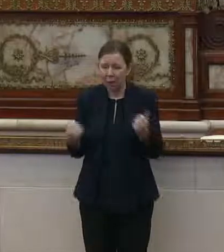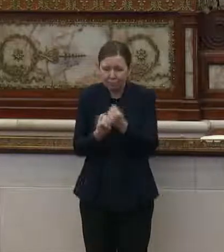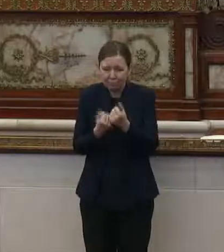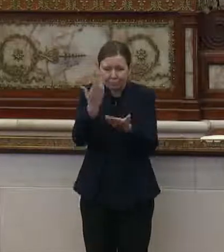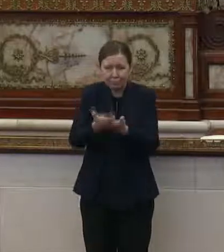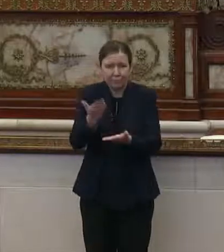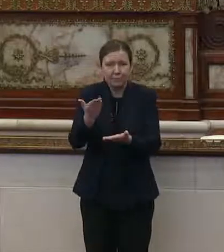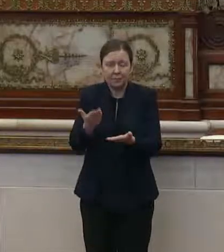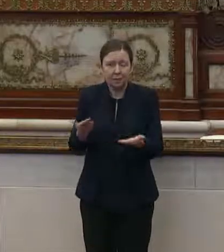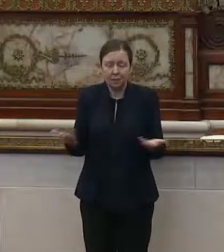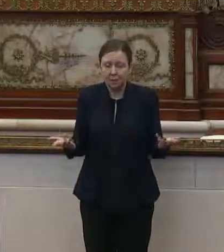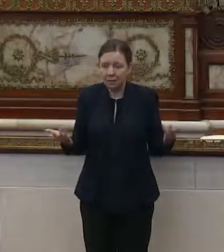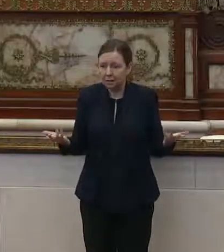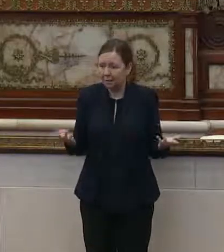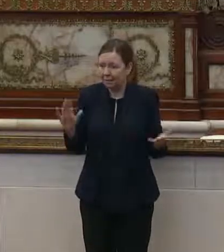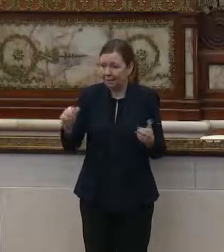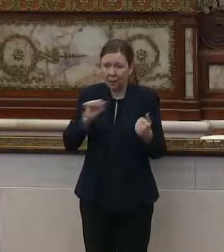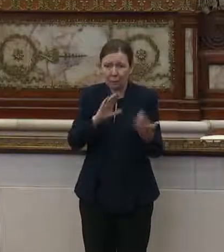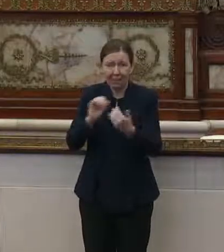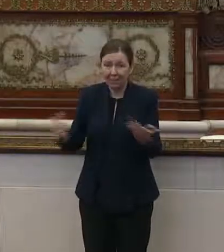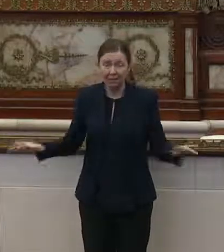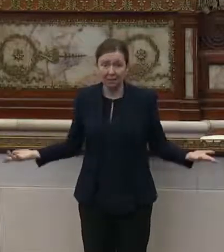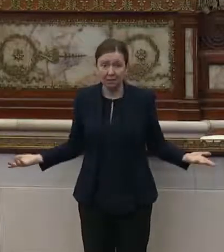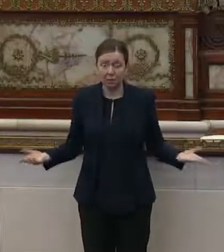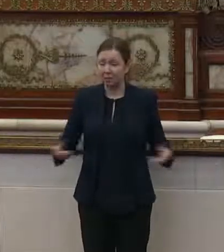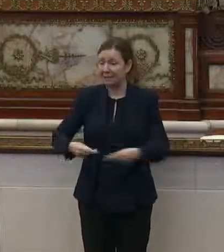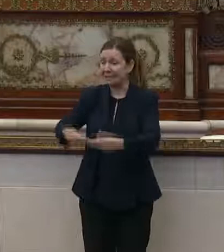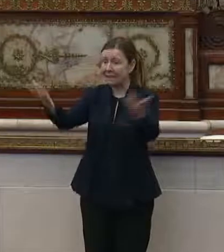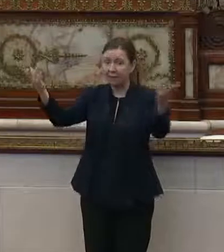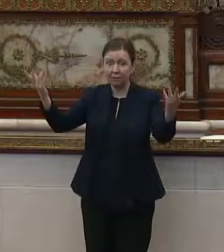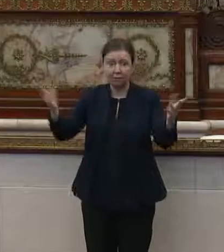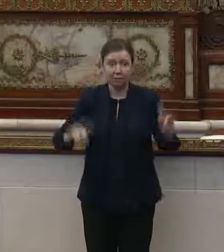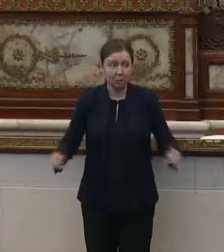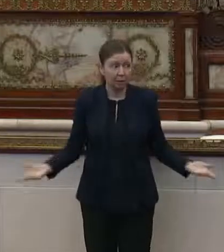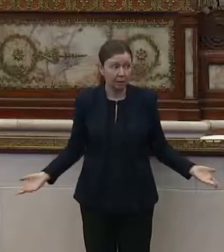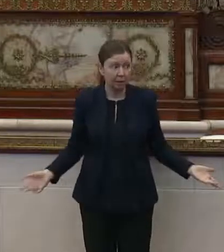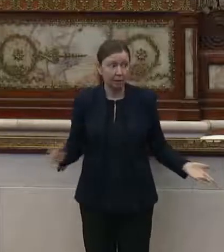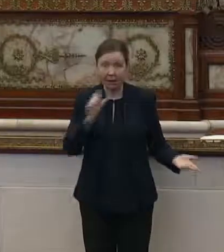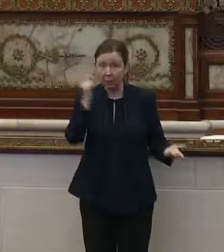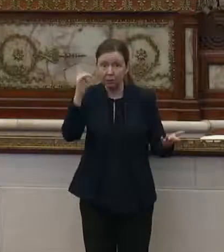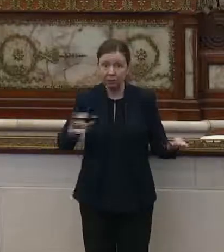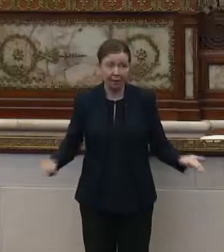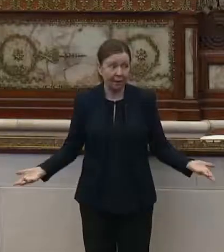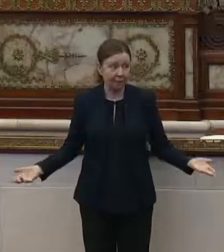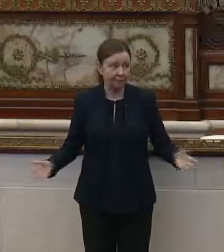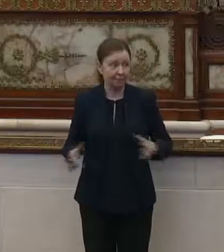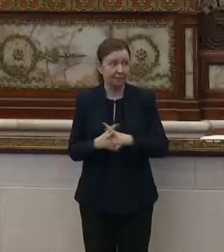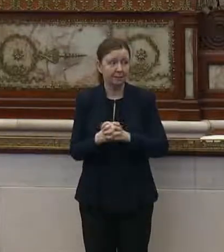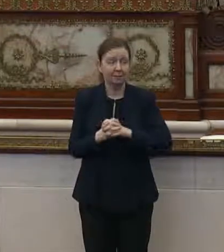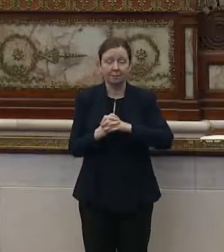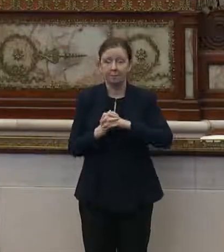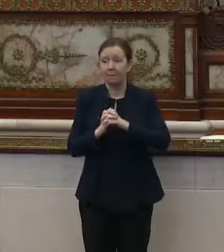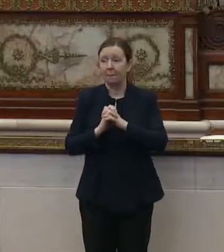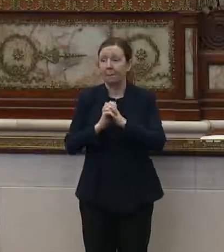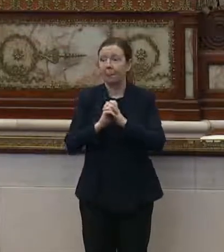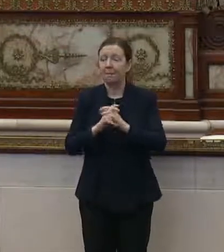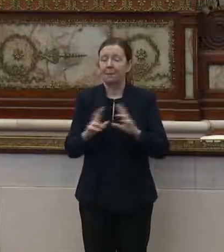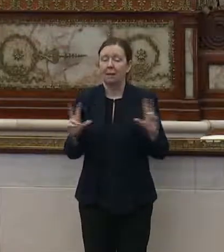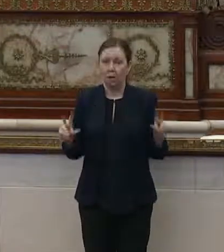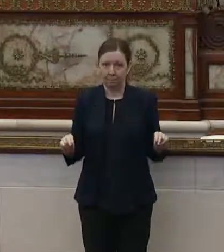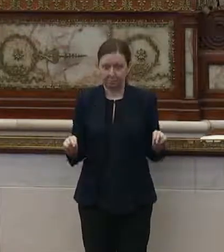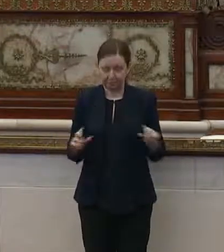attestation to, their method out. Like, you just give it to people. I don't understand that. No, it's the